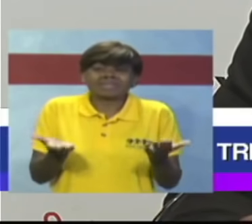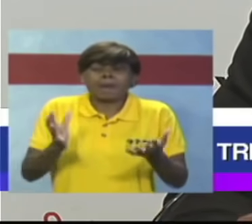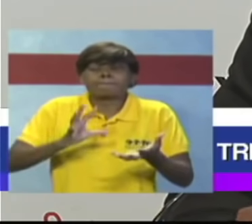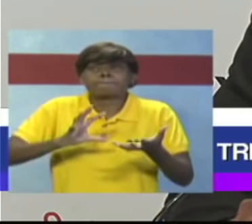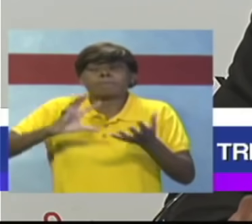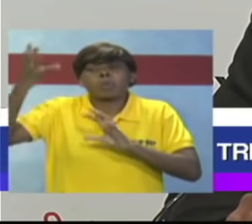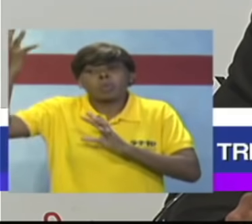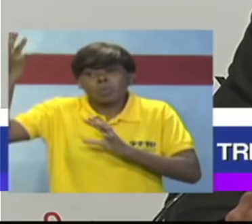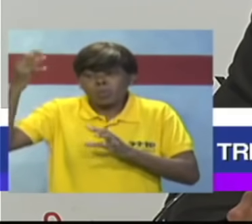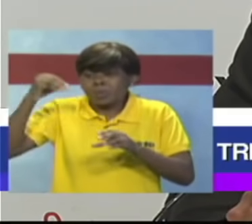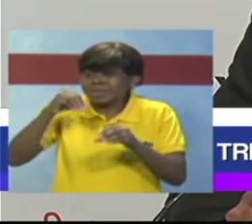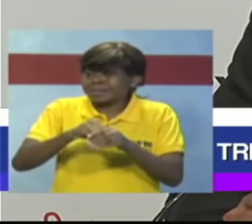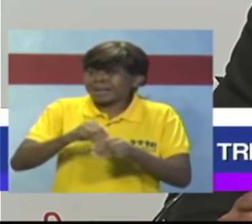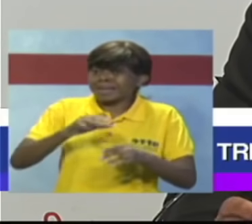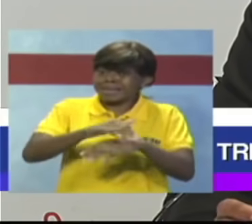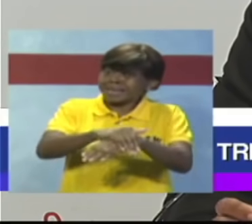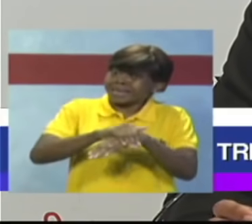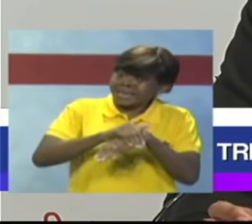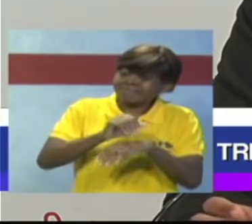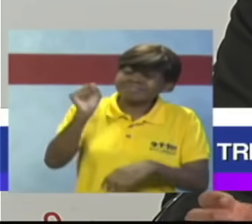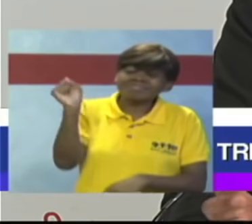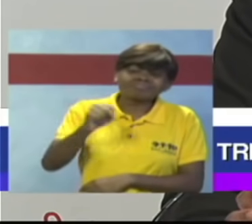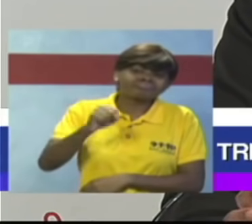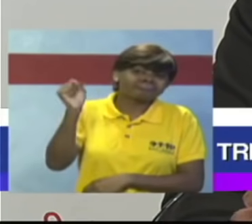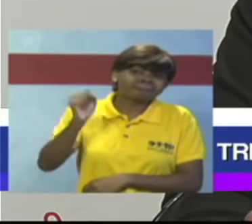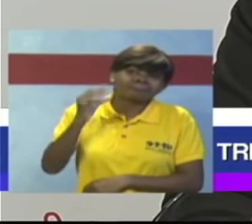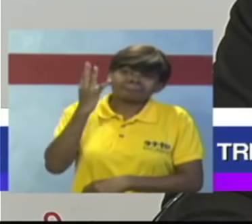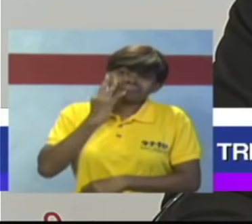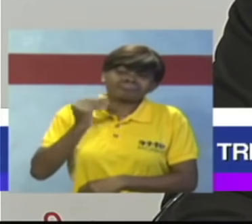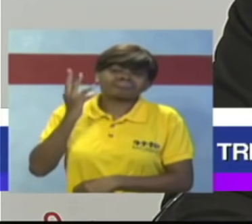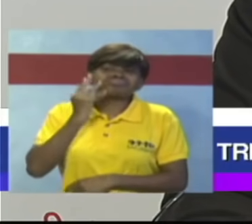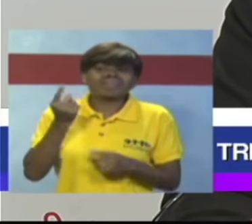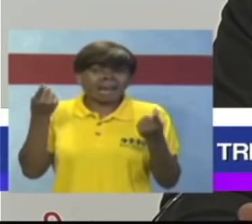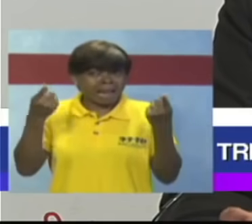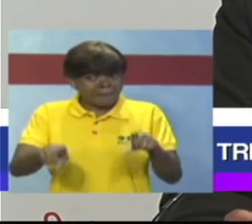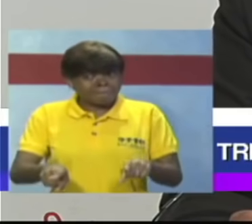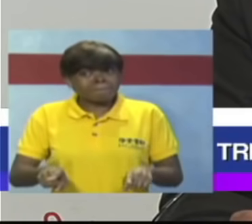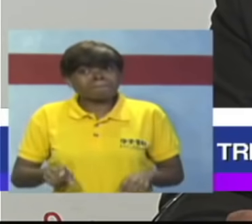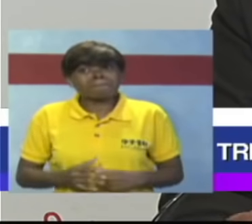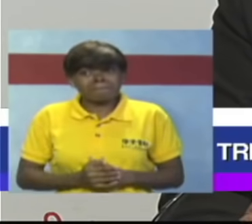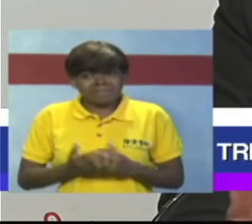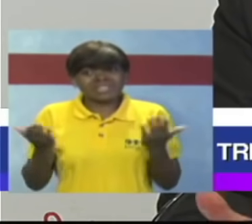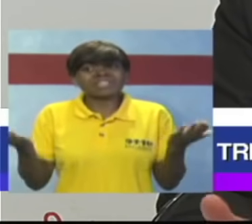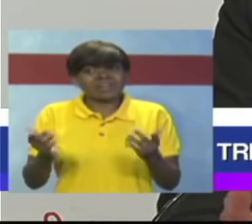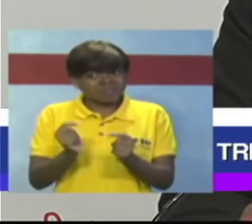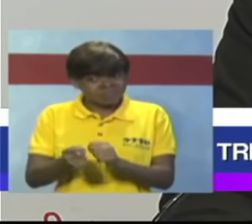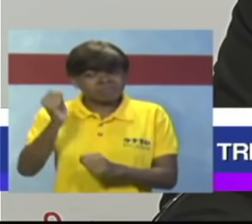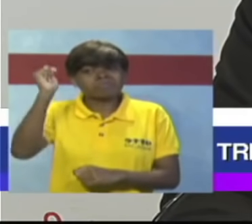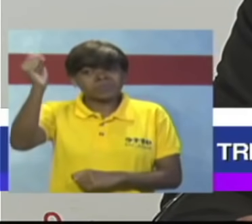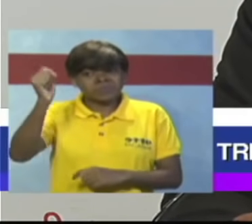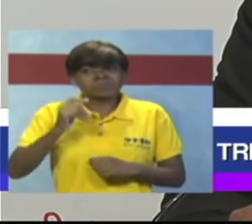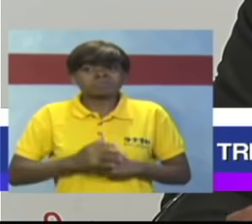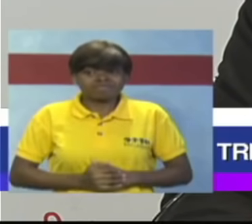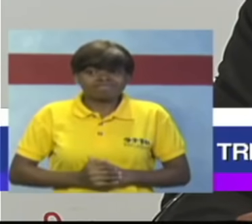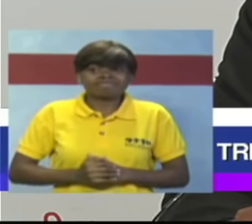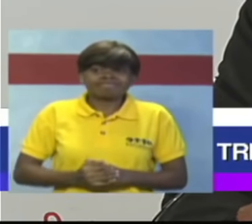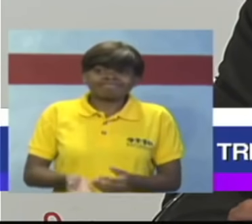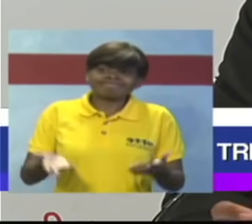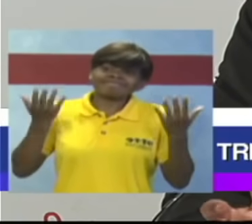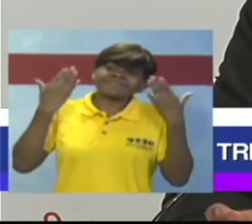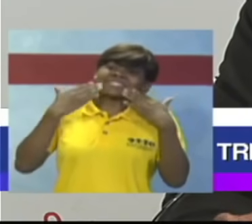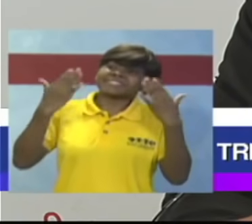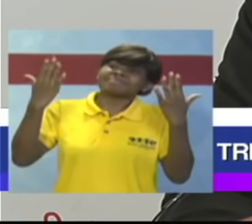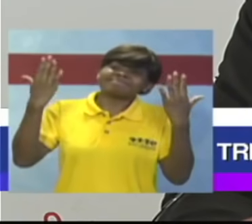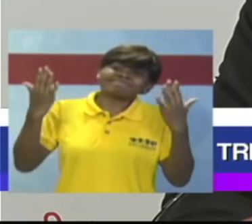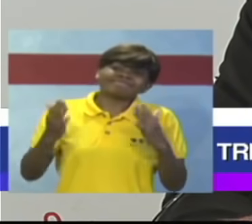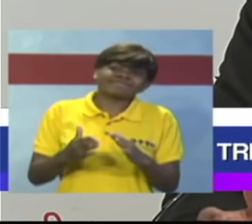an overall response of the healthcare system, where this parallel healthcare system is supporting the work I do and my team